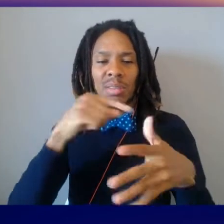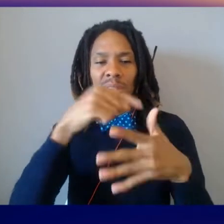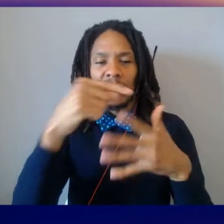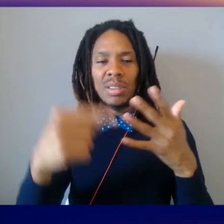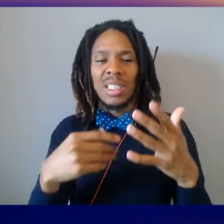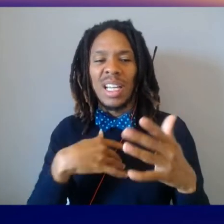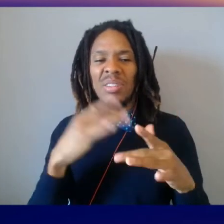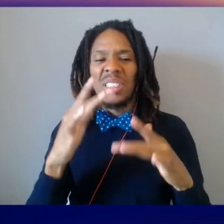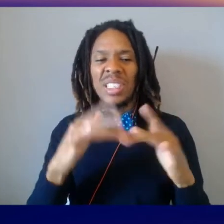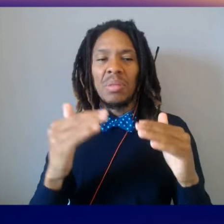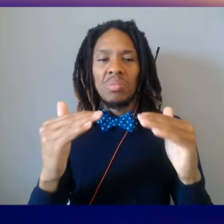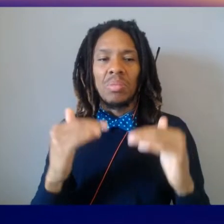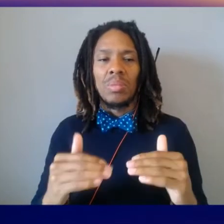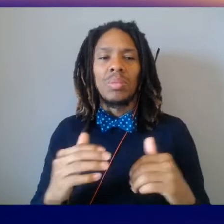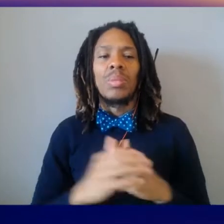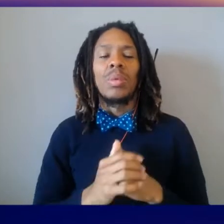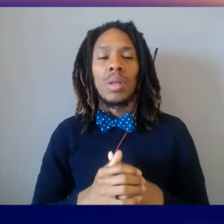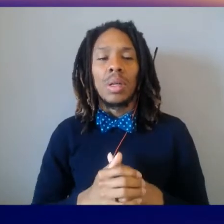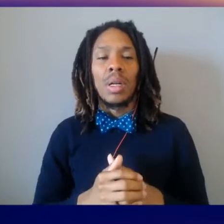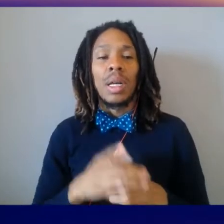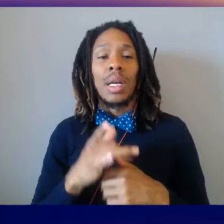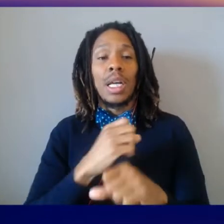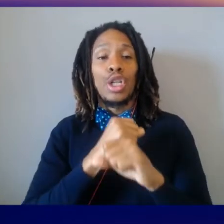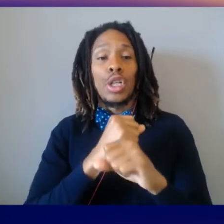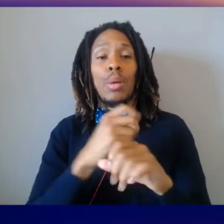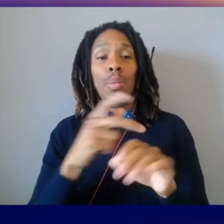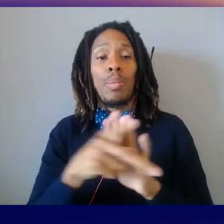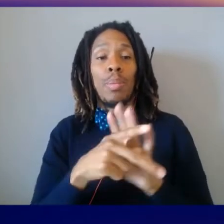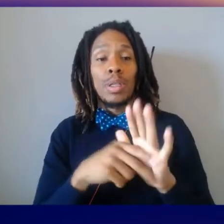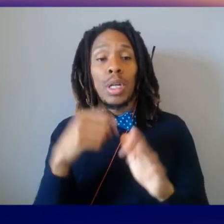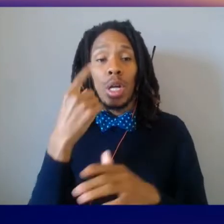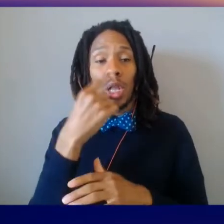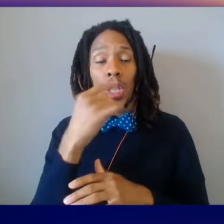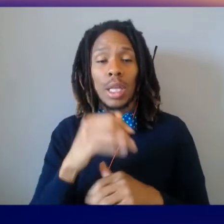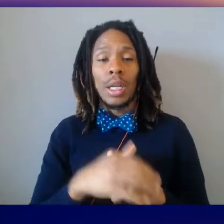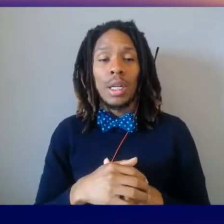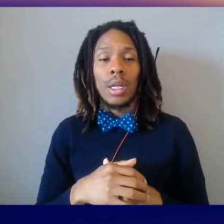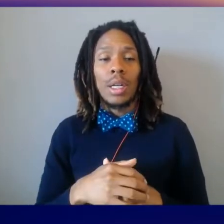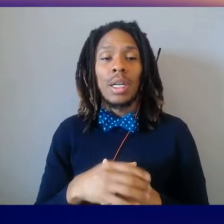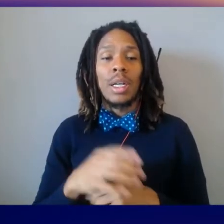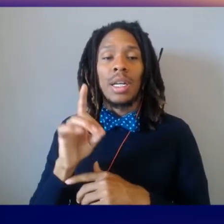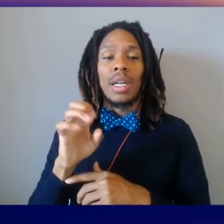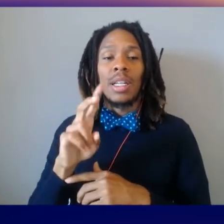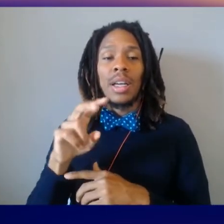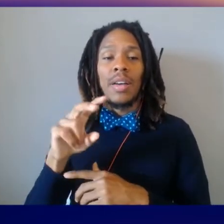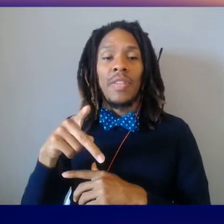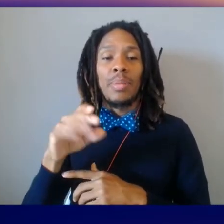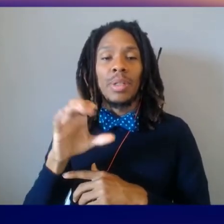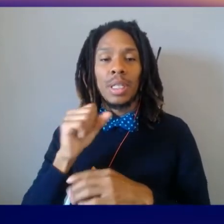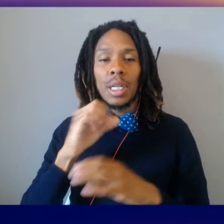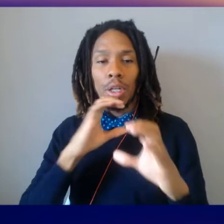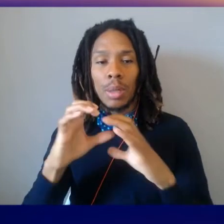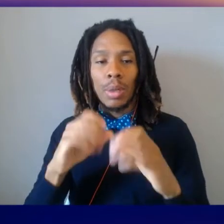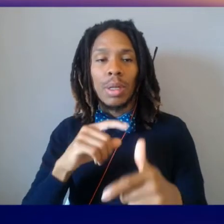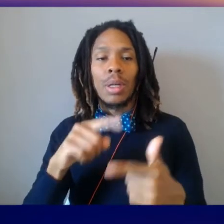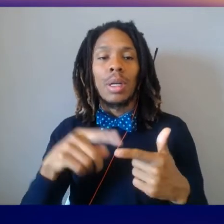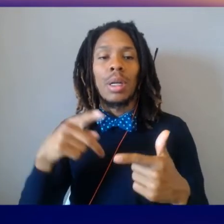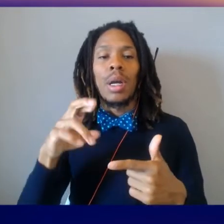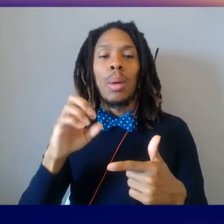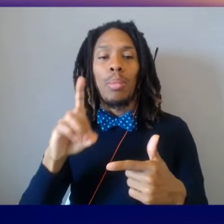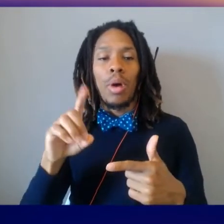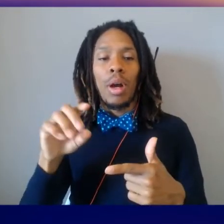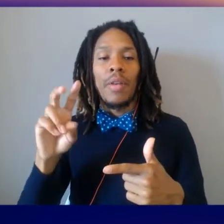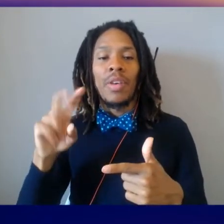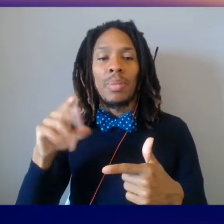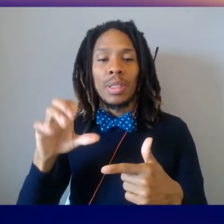here. This is what our security policy is going to look like. Dev VPCs can communicate with each other, prod can communicate with each other, but no